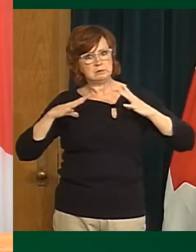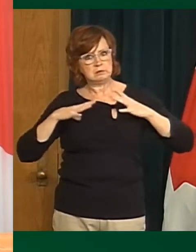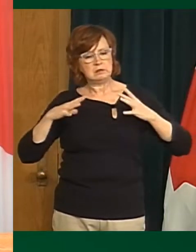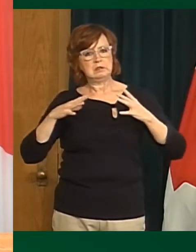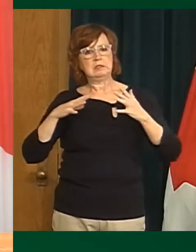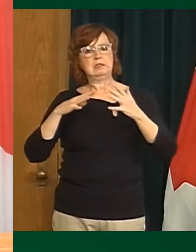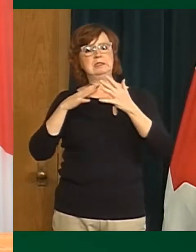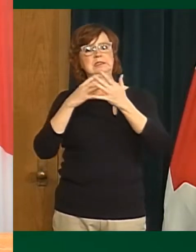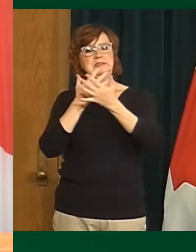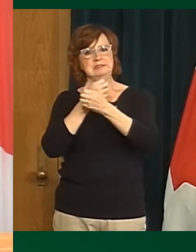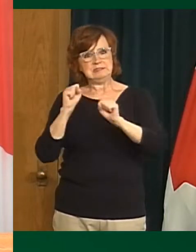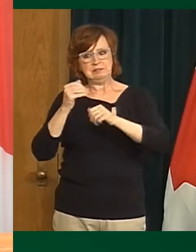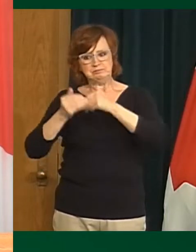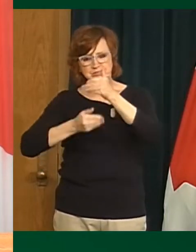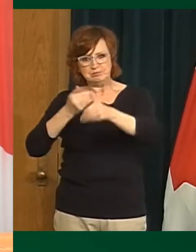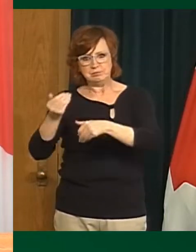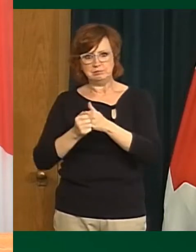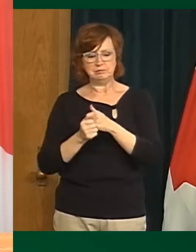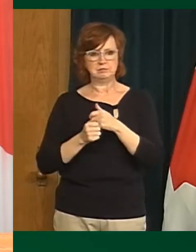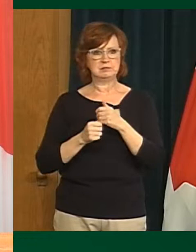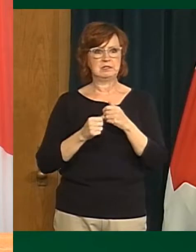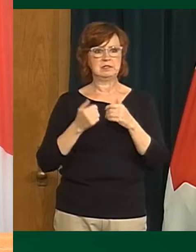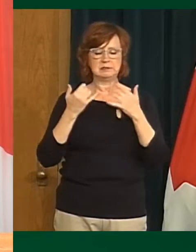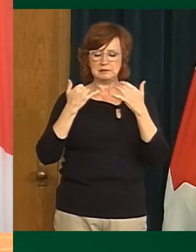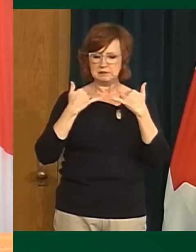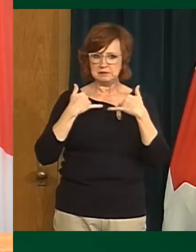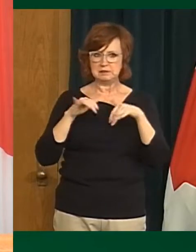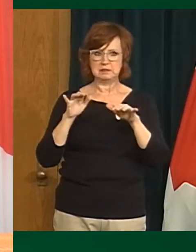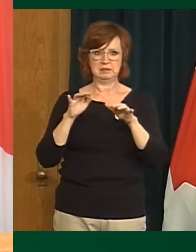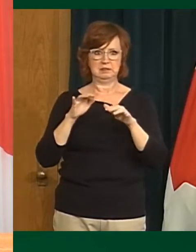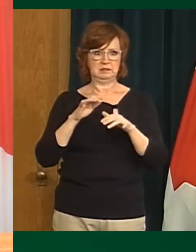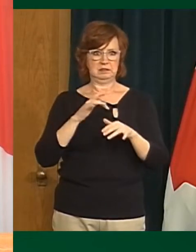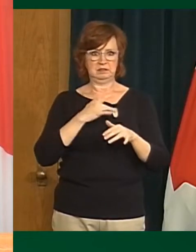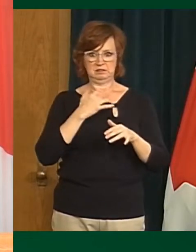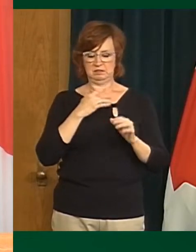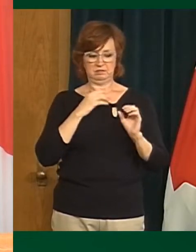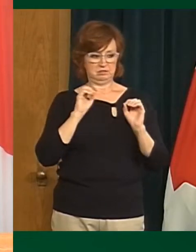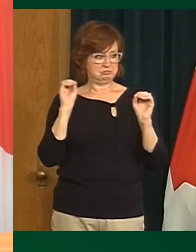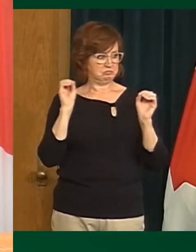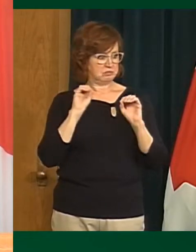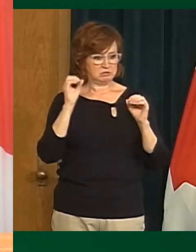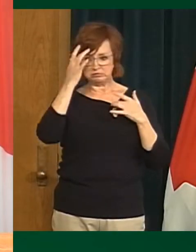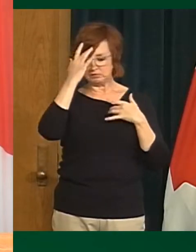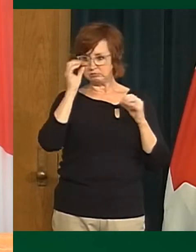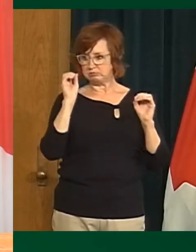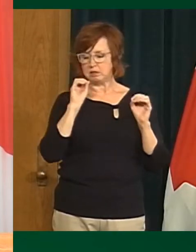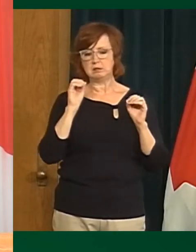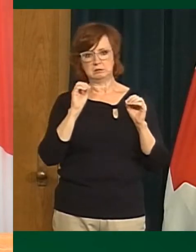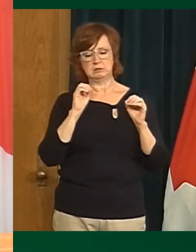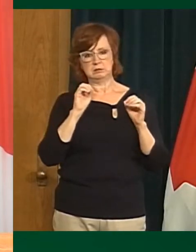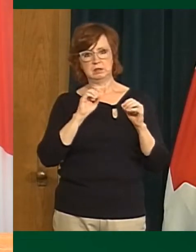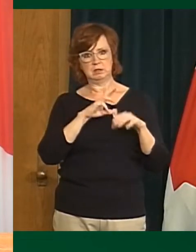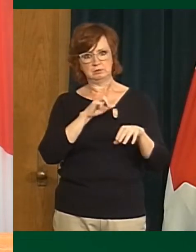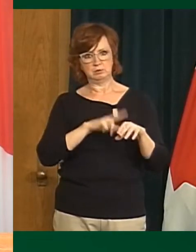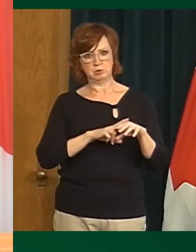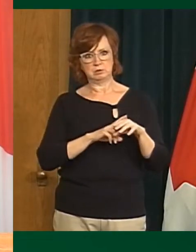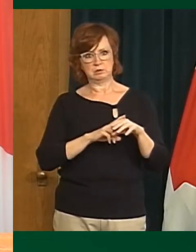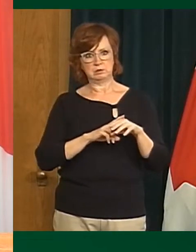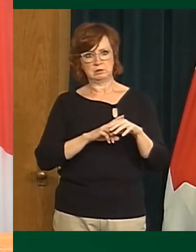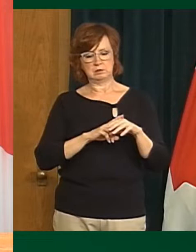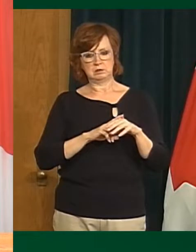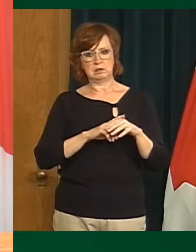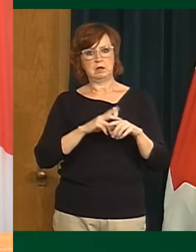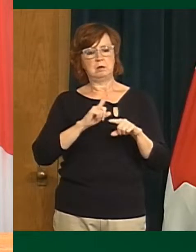of course, no one who has any symptoms should attend such events, even if it's within the prescribed limit,